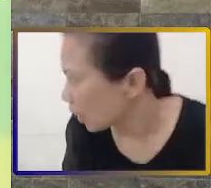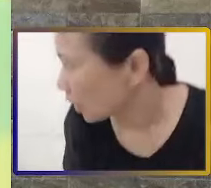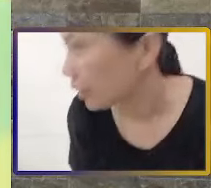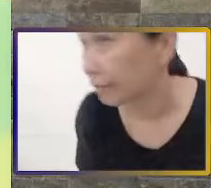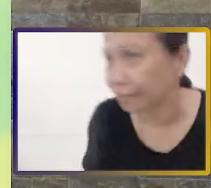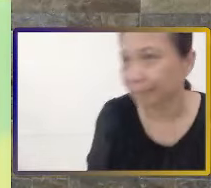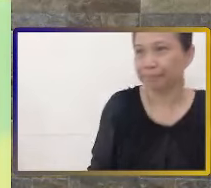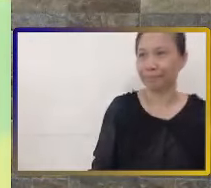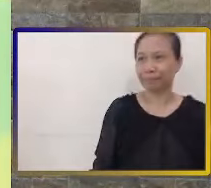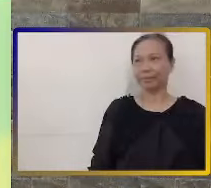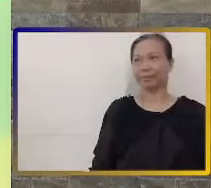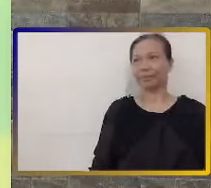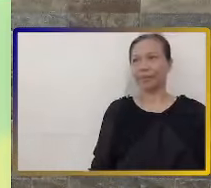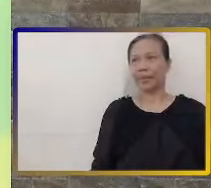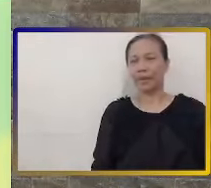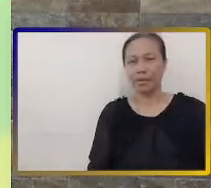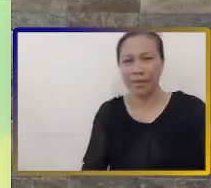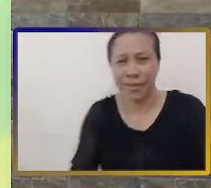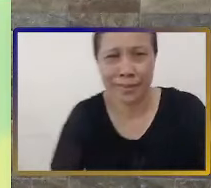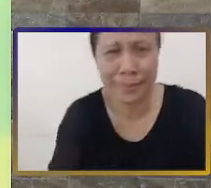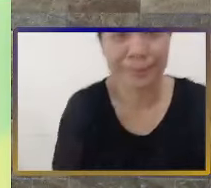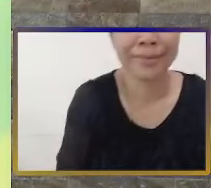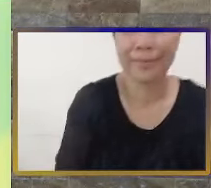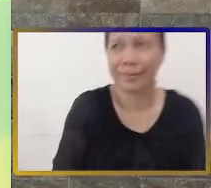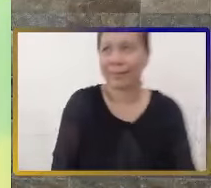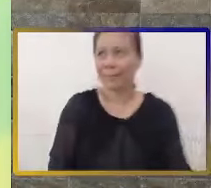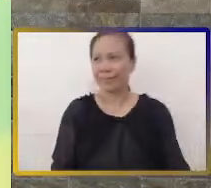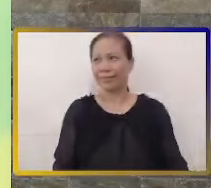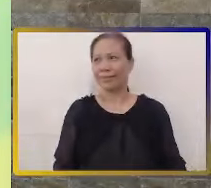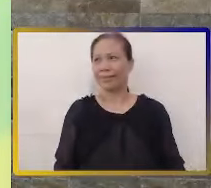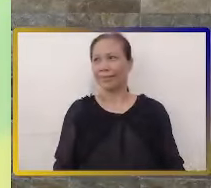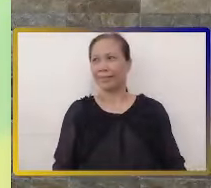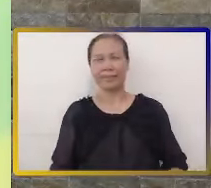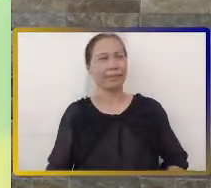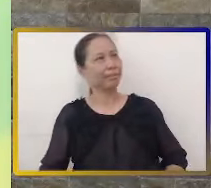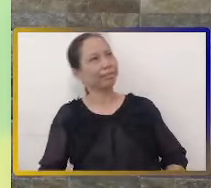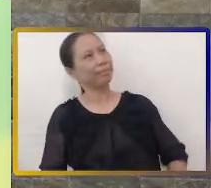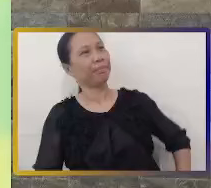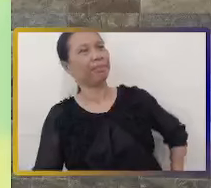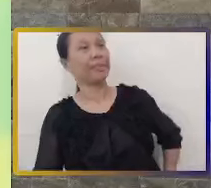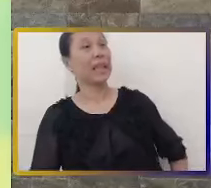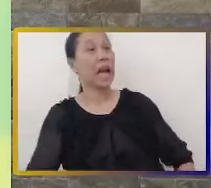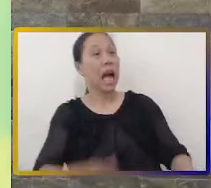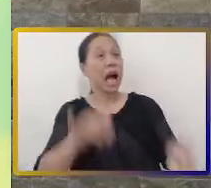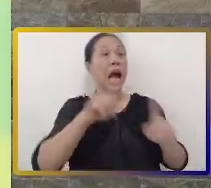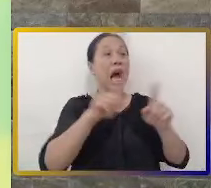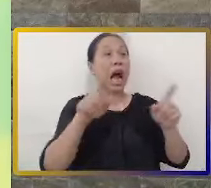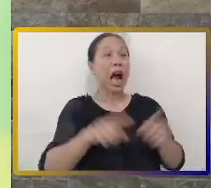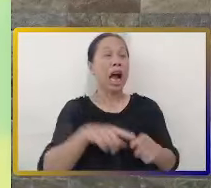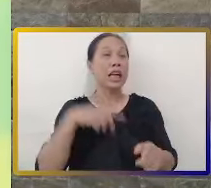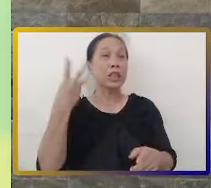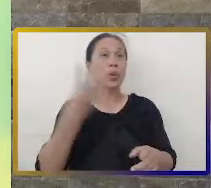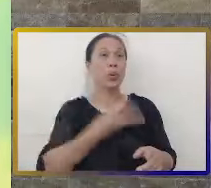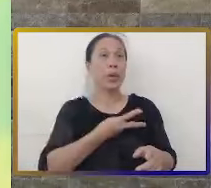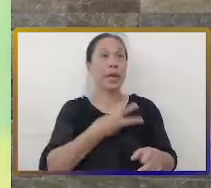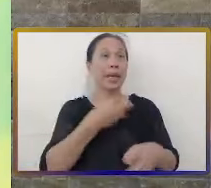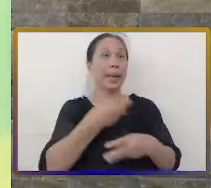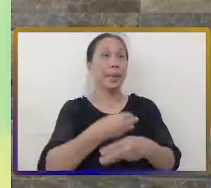see that so as we follow as we provide the needs of the